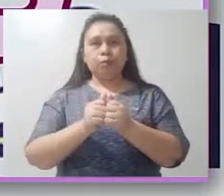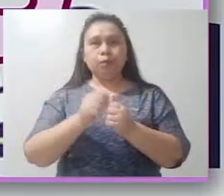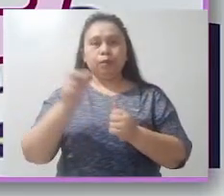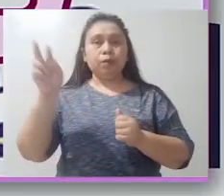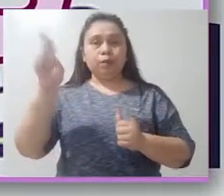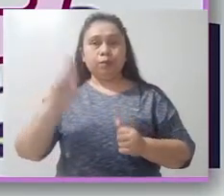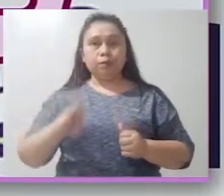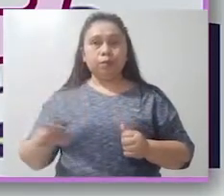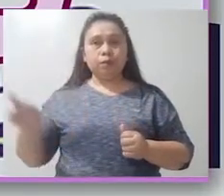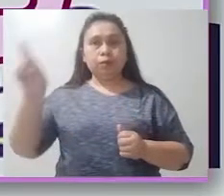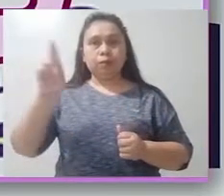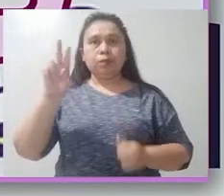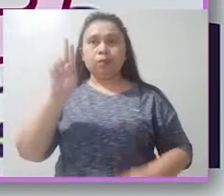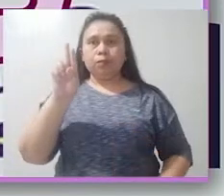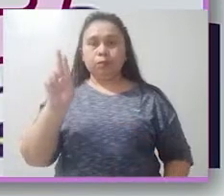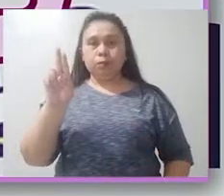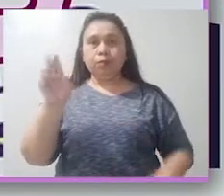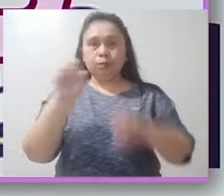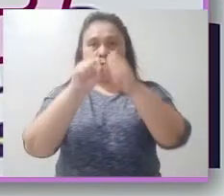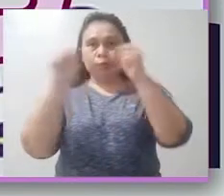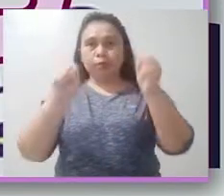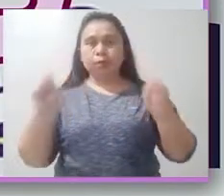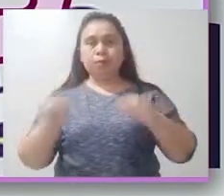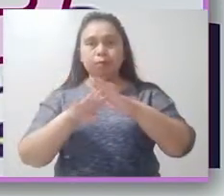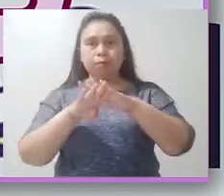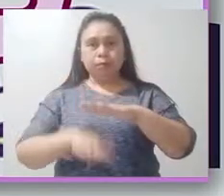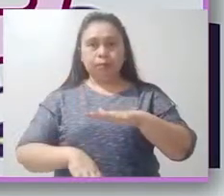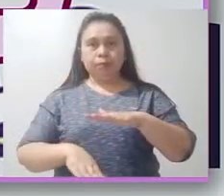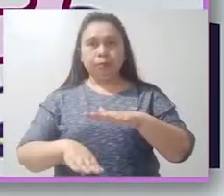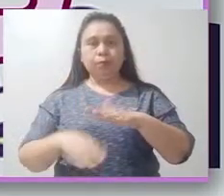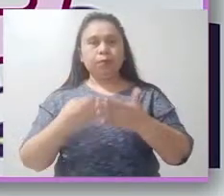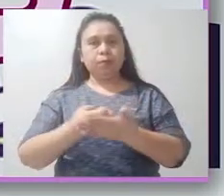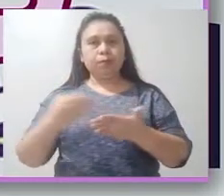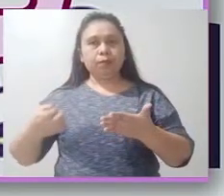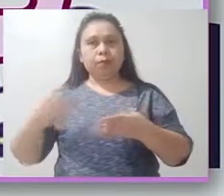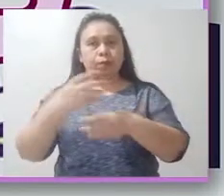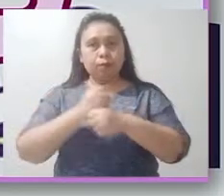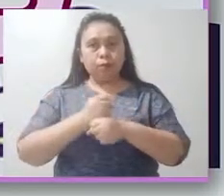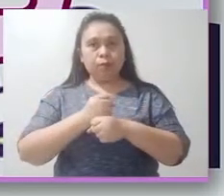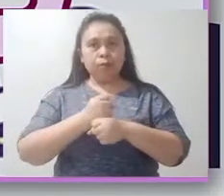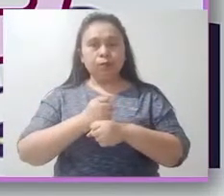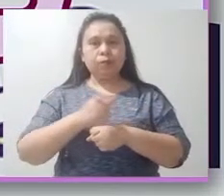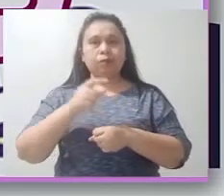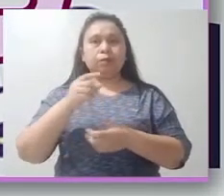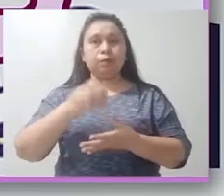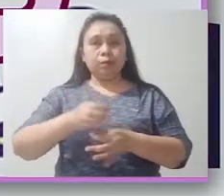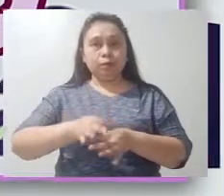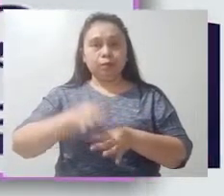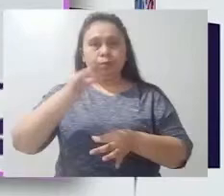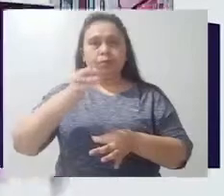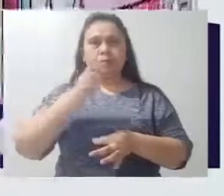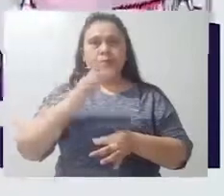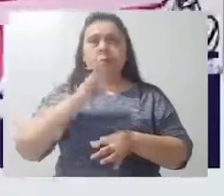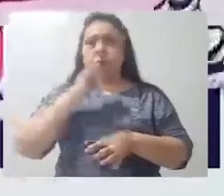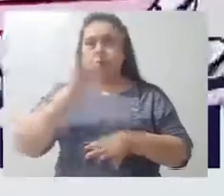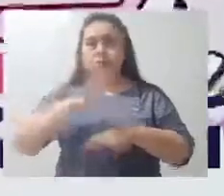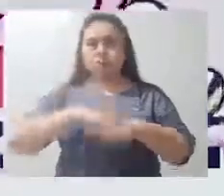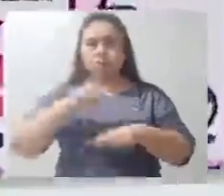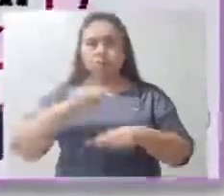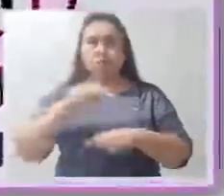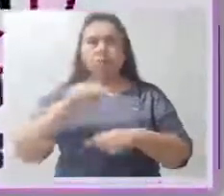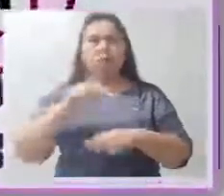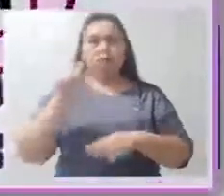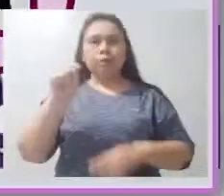rounded U-shaped bottom. The equipment that holds the test tube is called the test tube